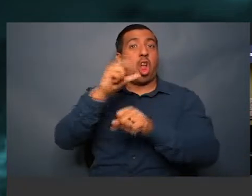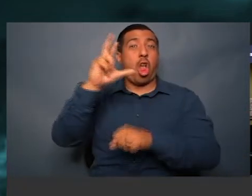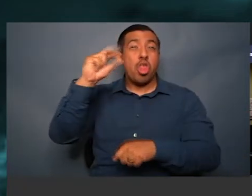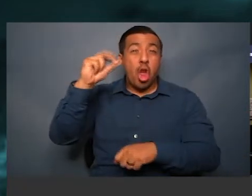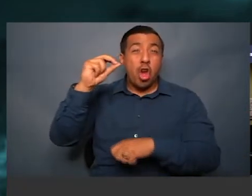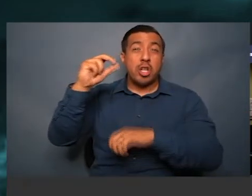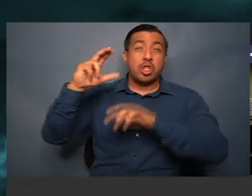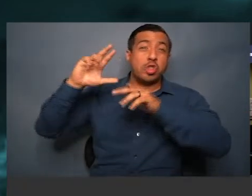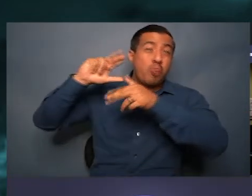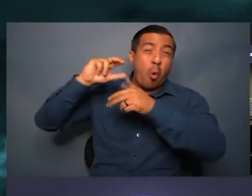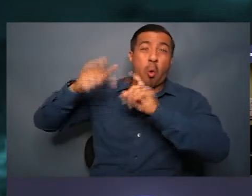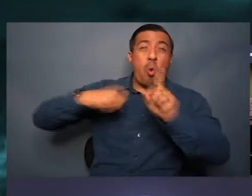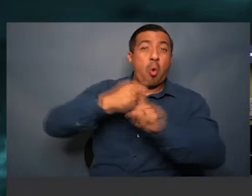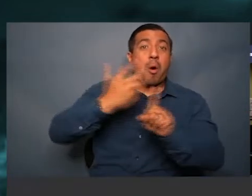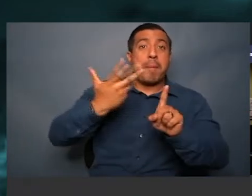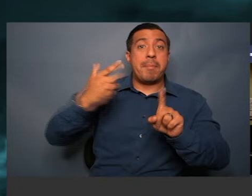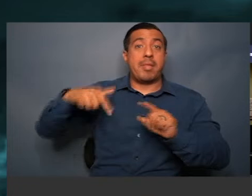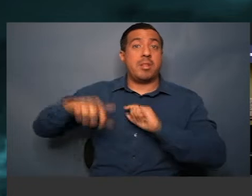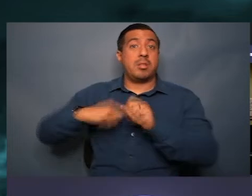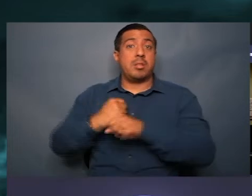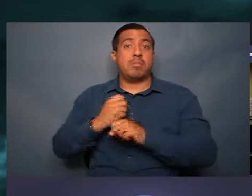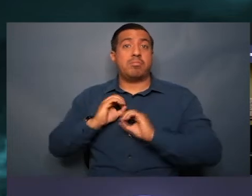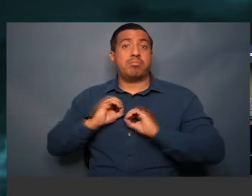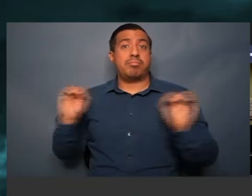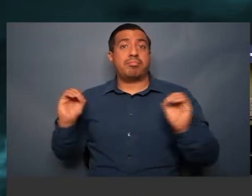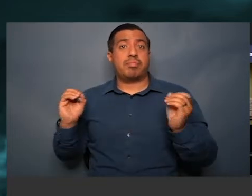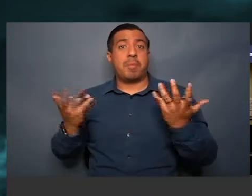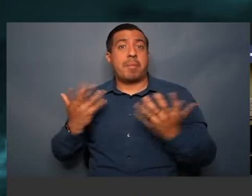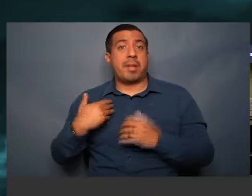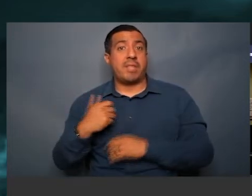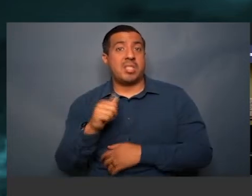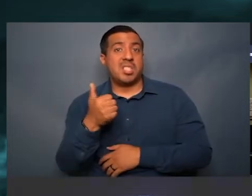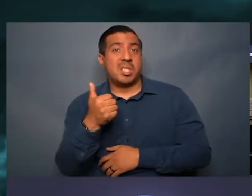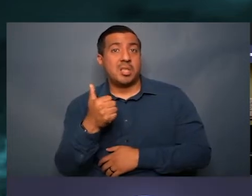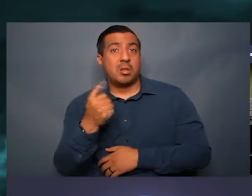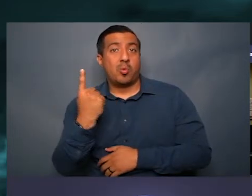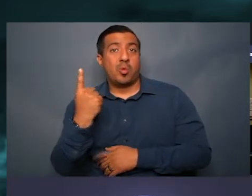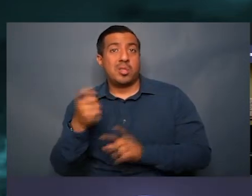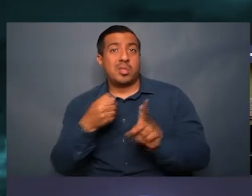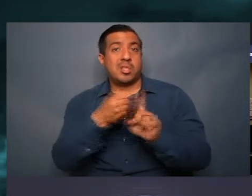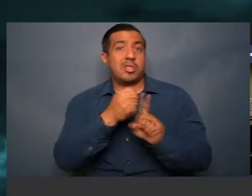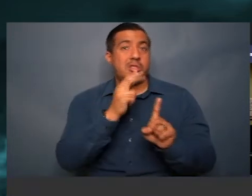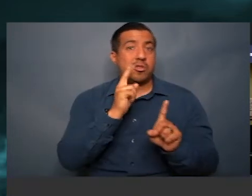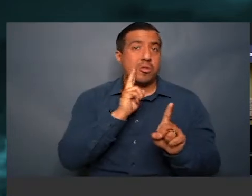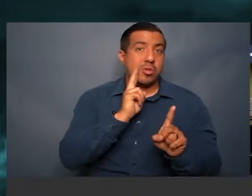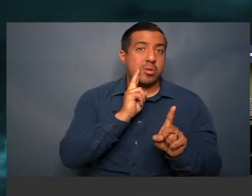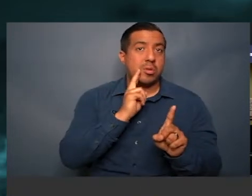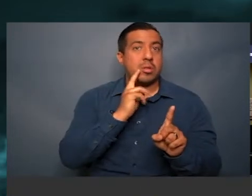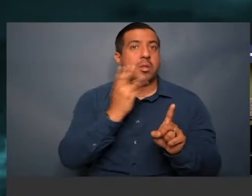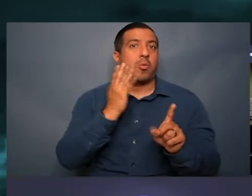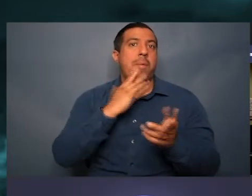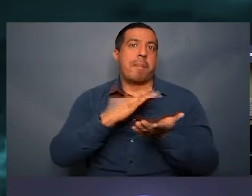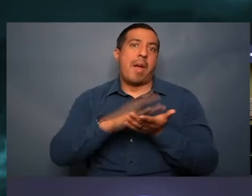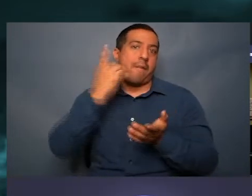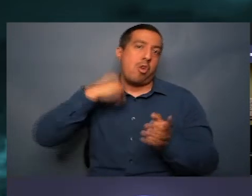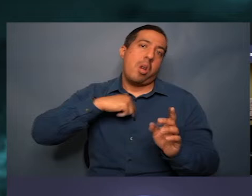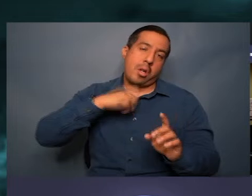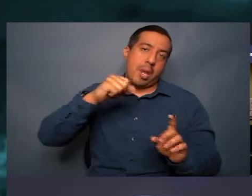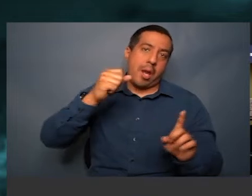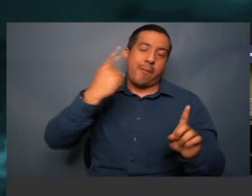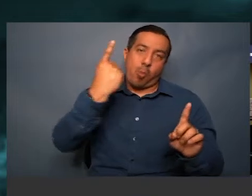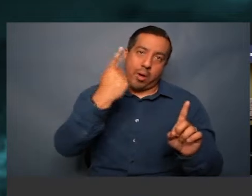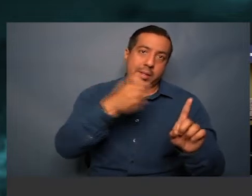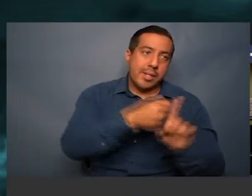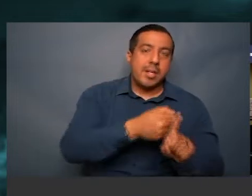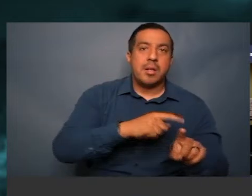And then this year, we have 10, but one comes to Houston. Obviously, it'd be a bad year for us. So all